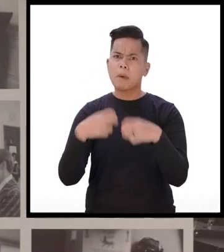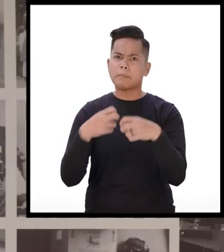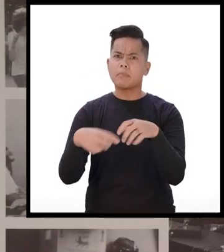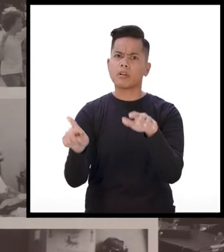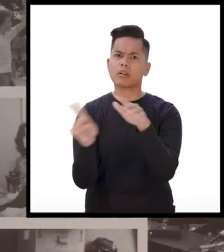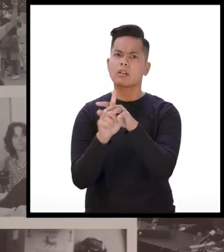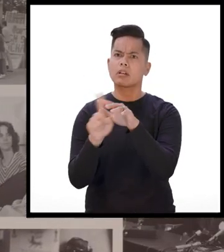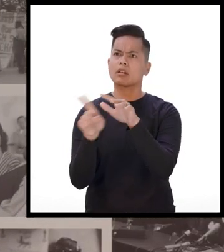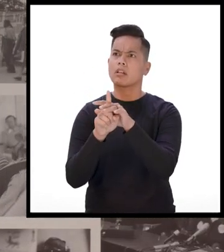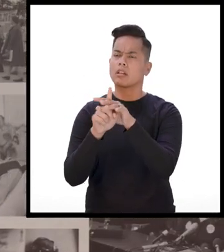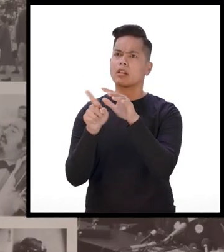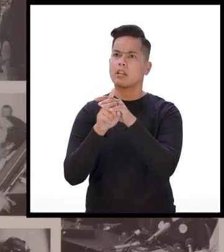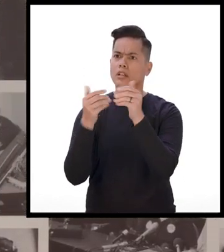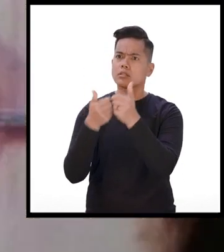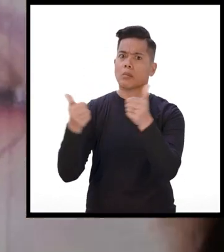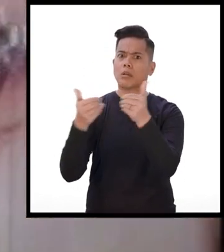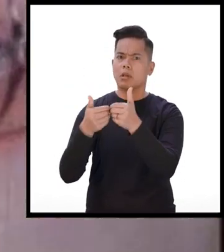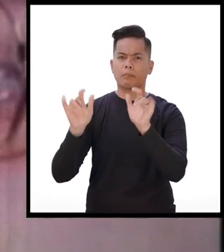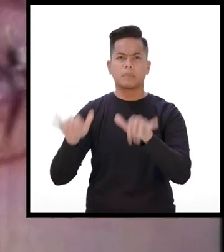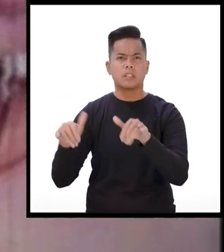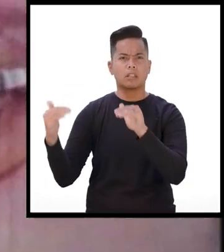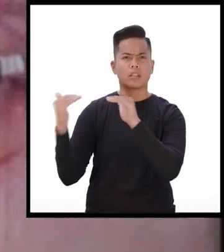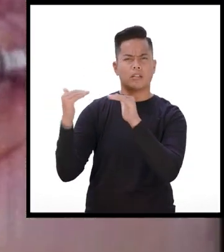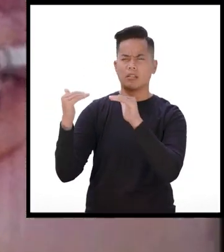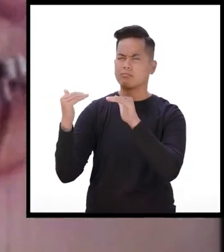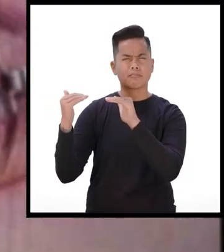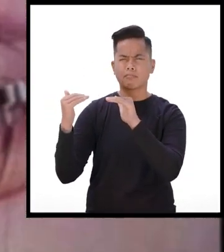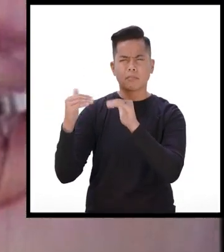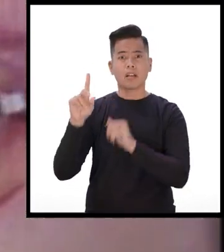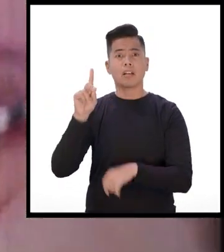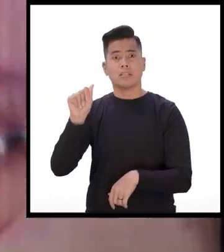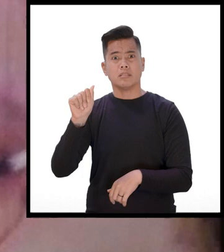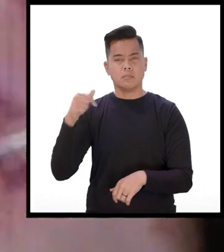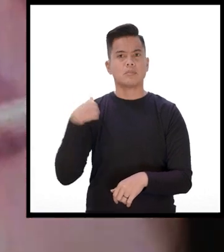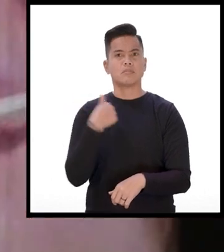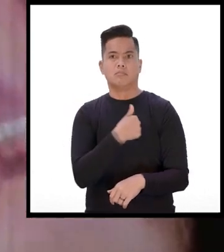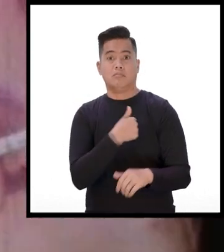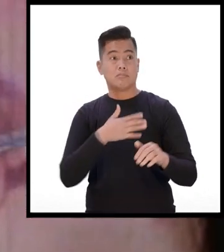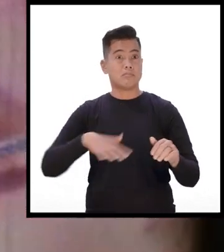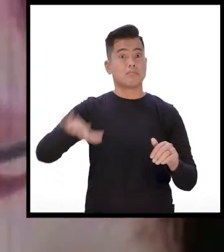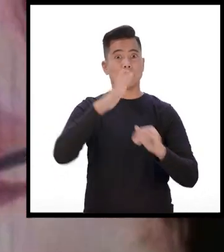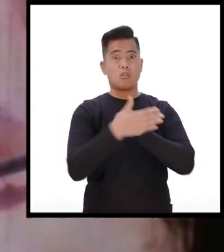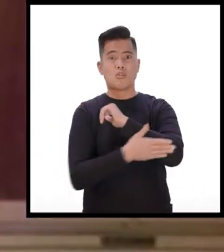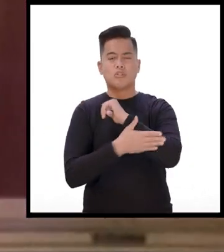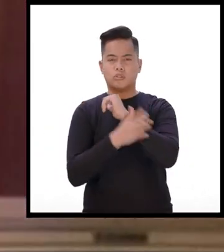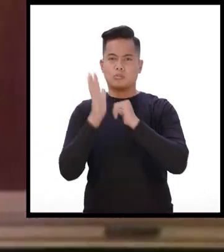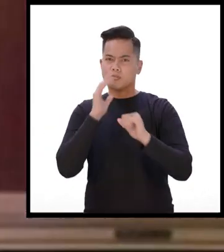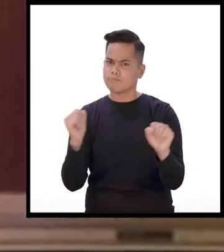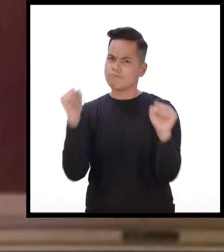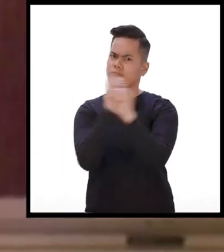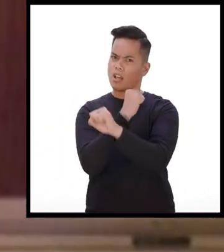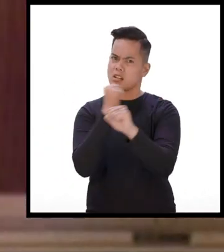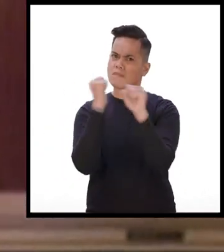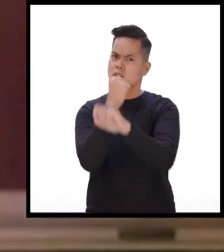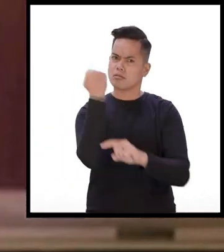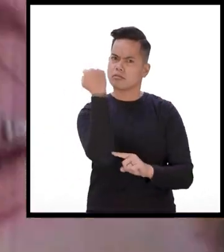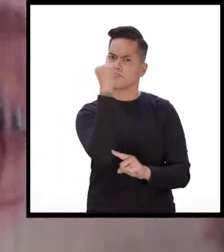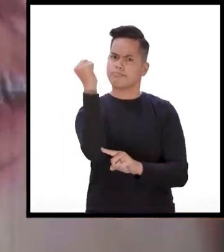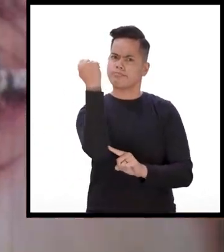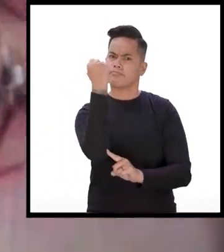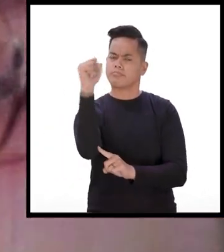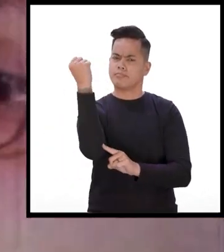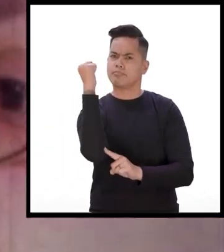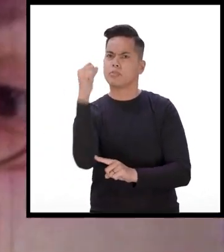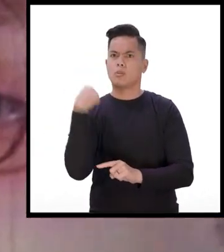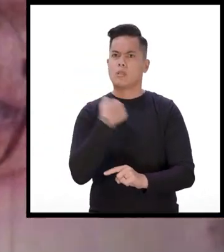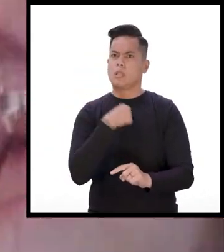issues of separate but equal, the outrage of disabled individuals across this country. Judy Heumann, a white woman. Is going to